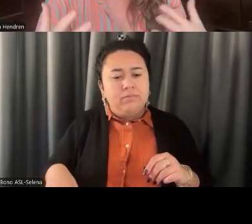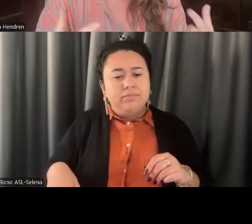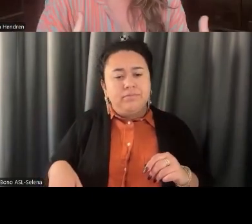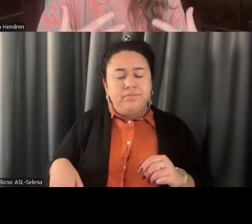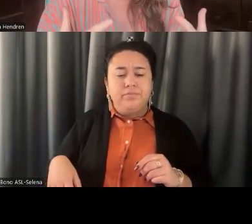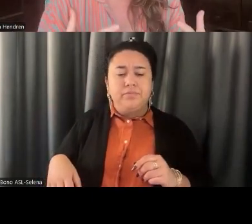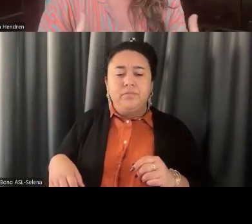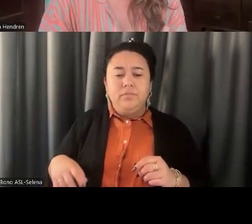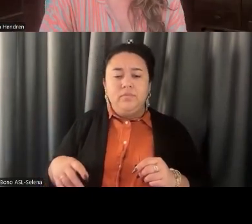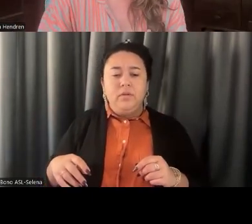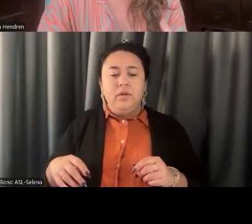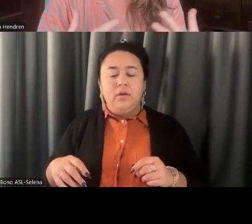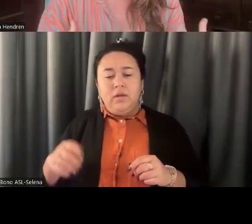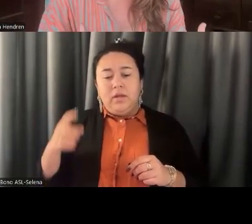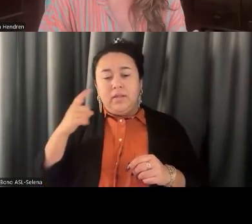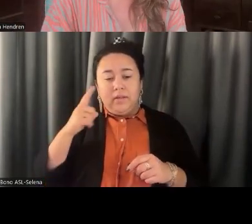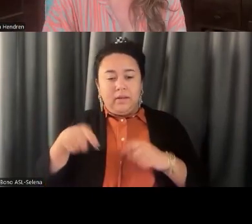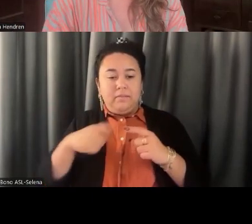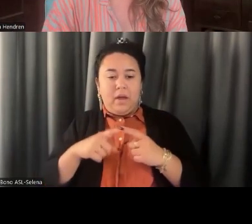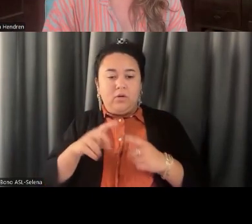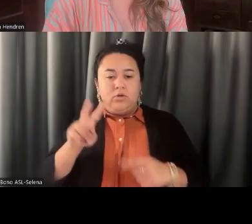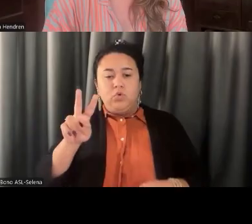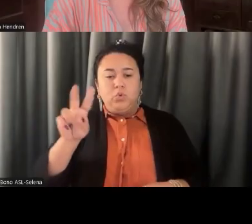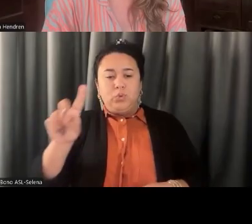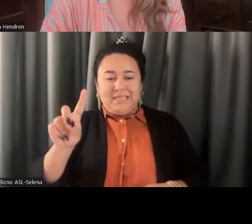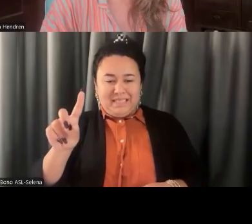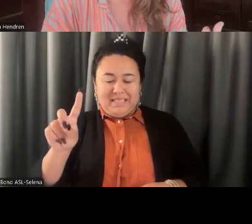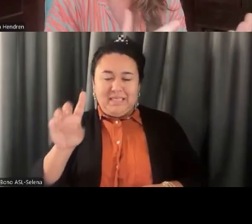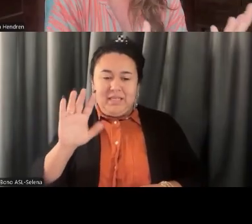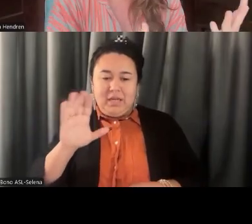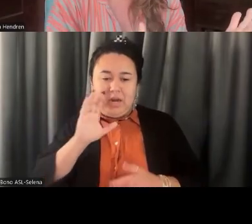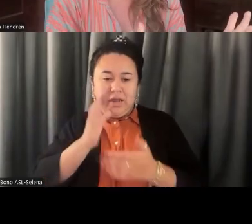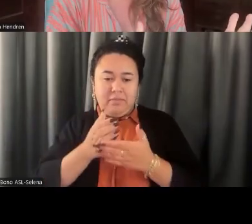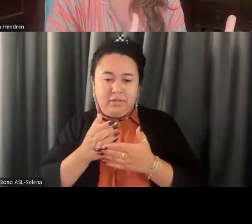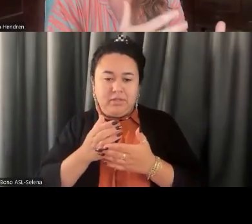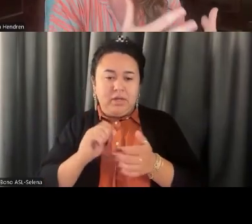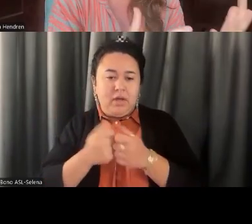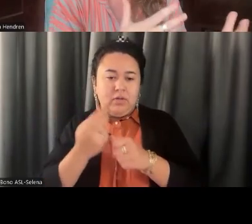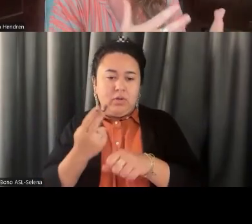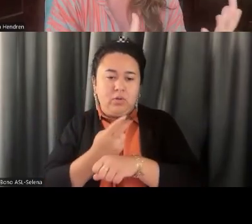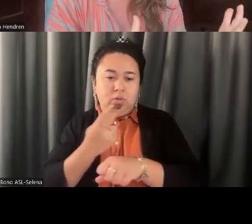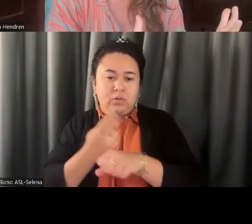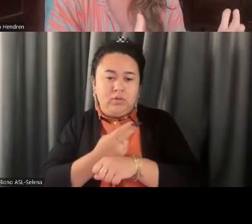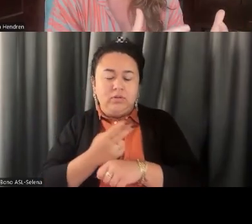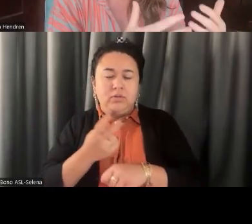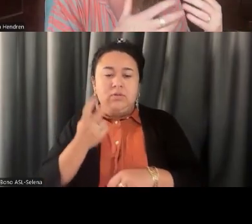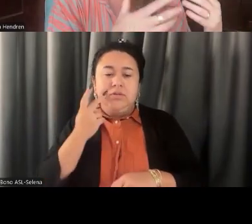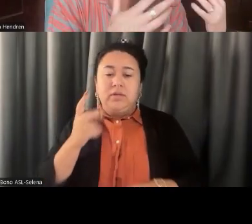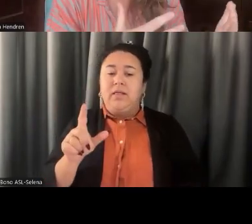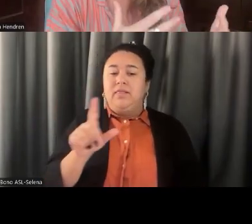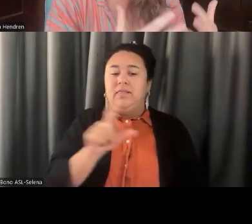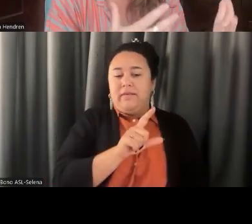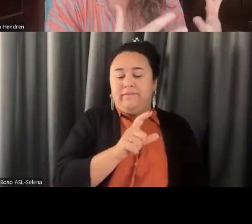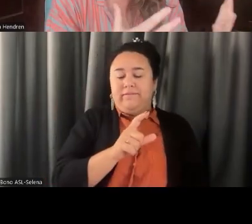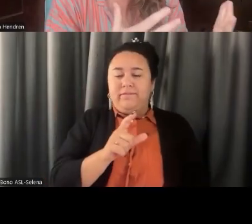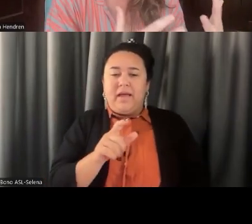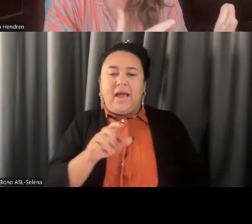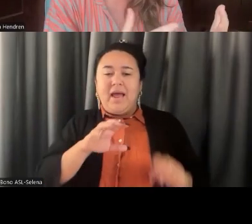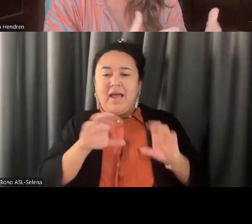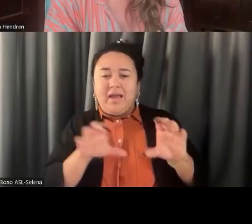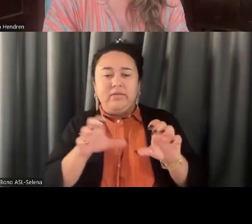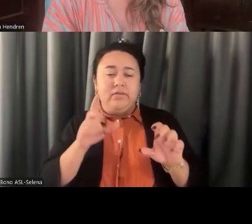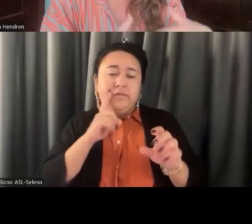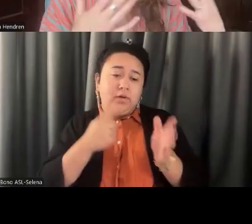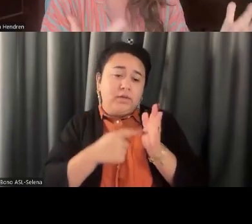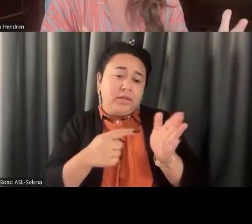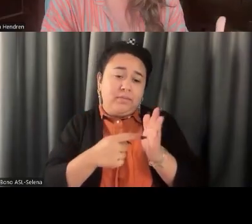that 2D isotype images function in the built environment. So I've got an image here on the left of activities you can do at let's say at a national